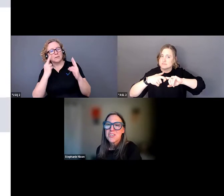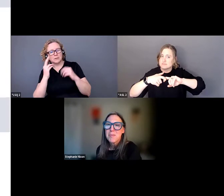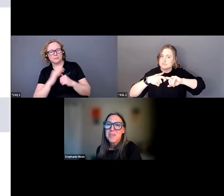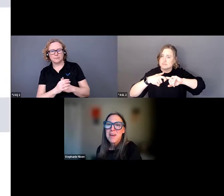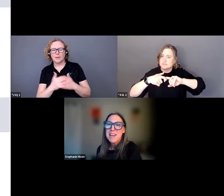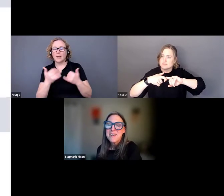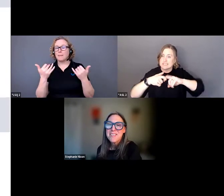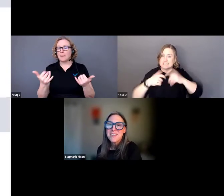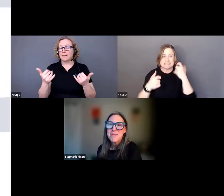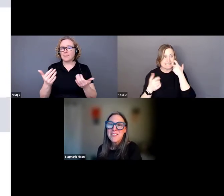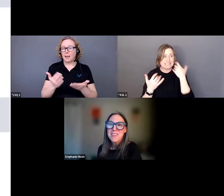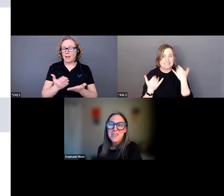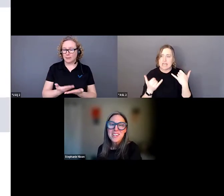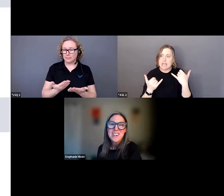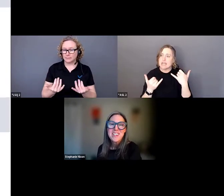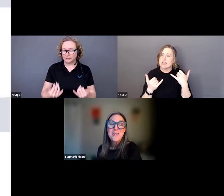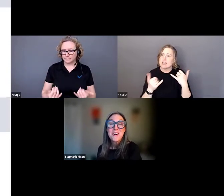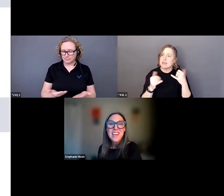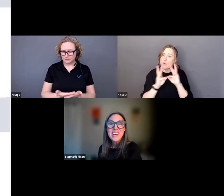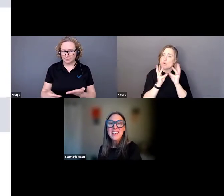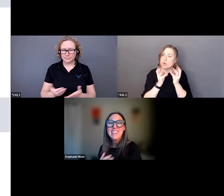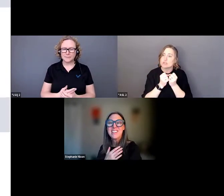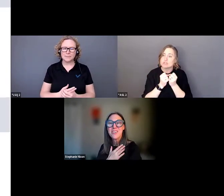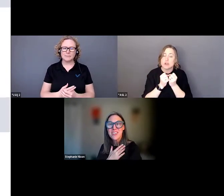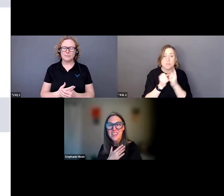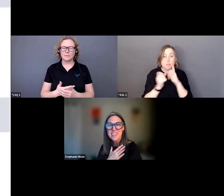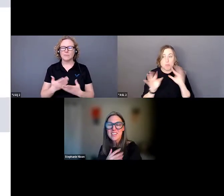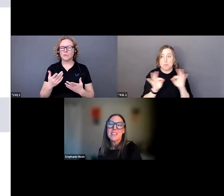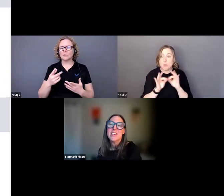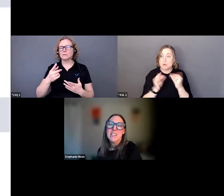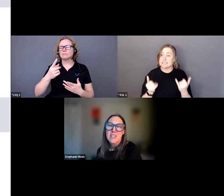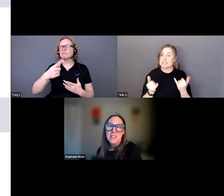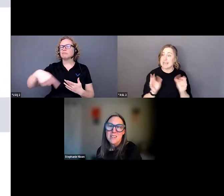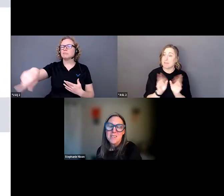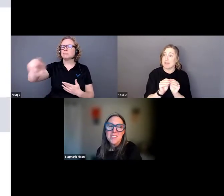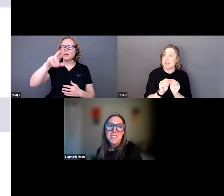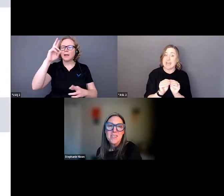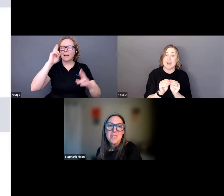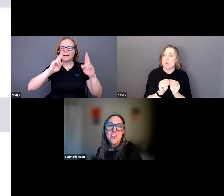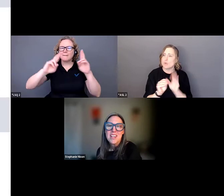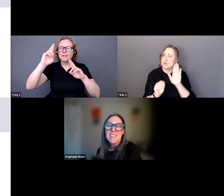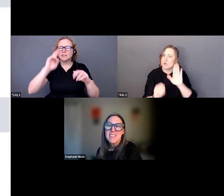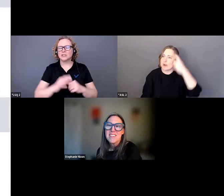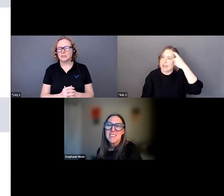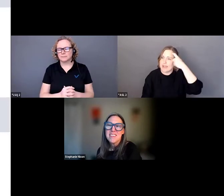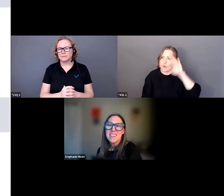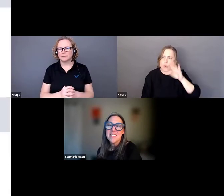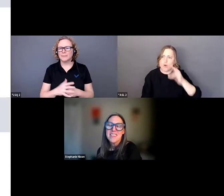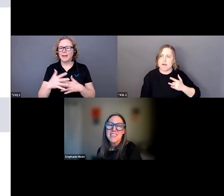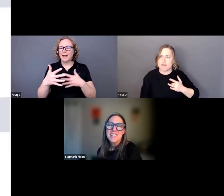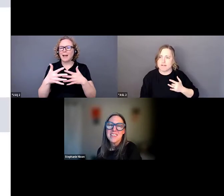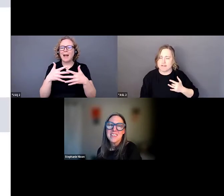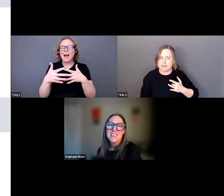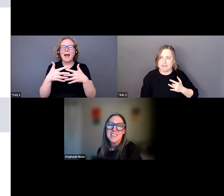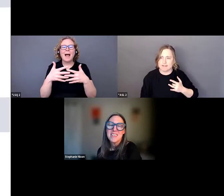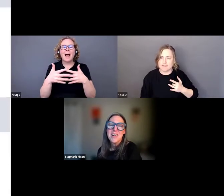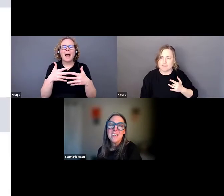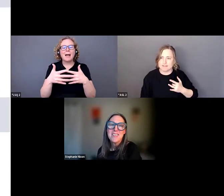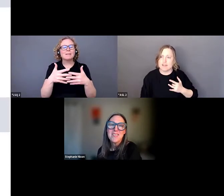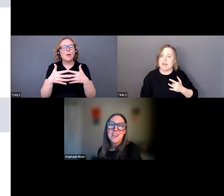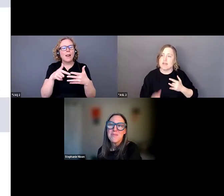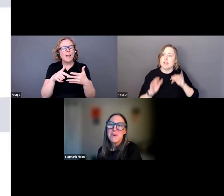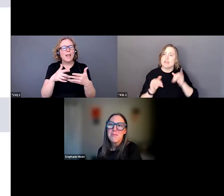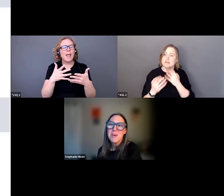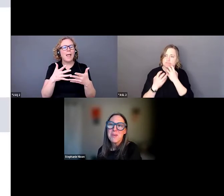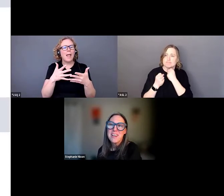The workshop that matters is the one that's going on in your head, in your heart. So this is your chance to